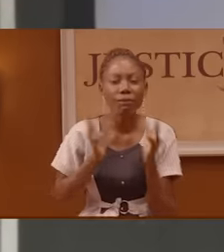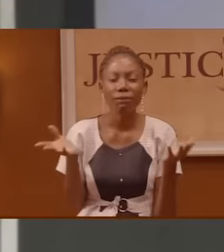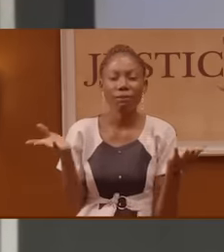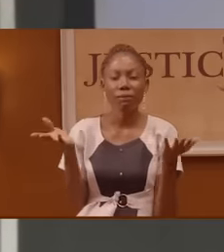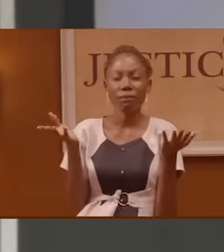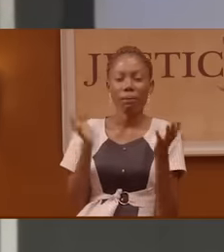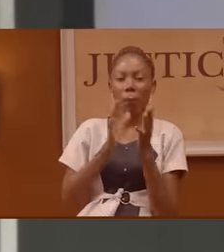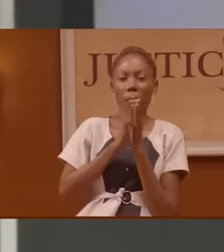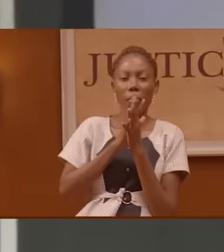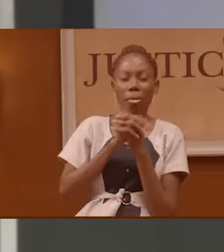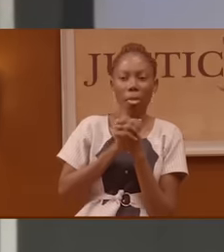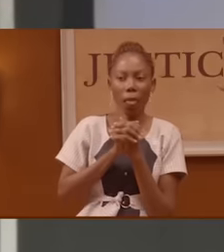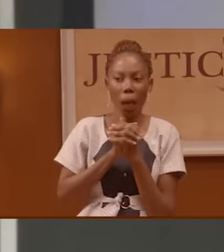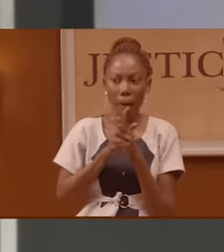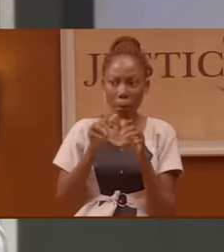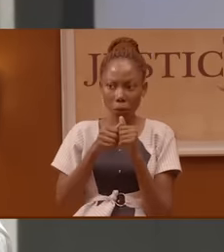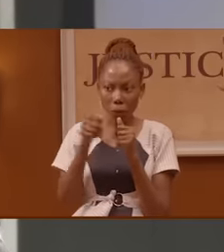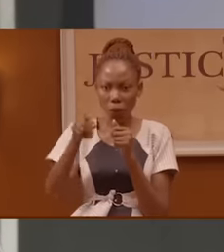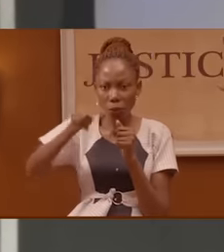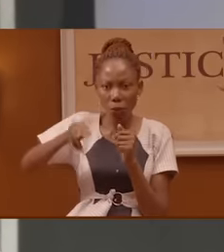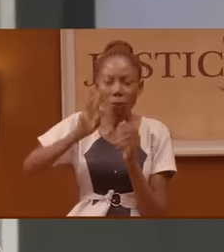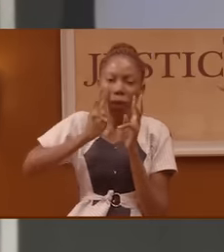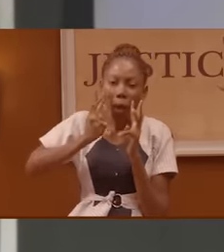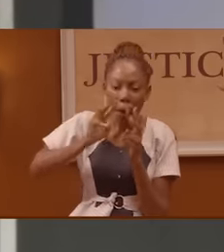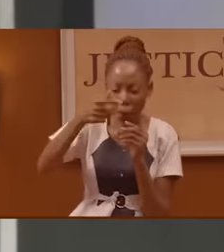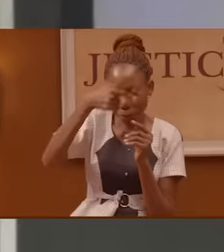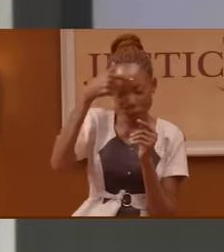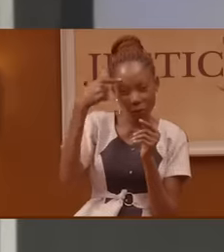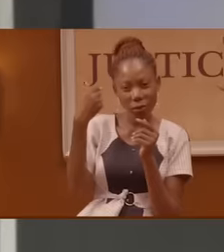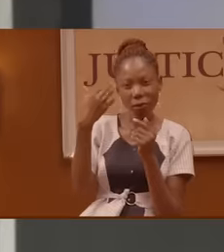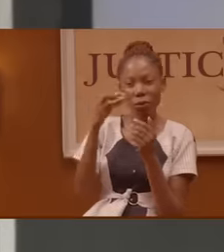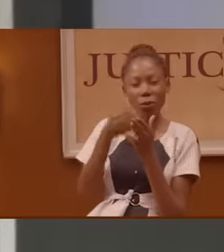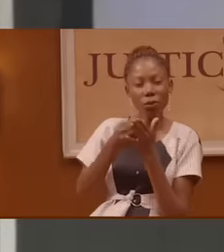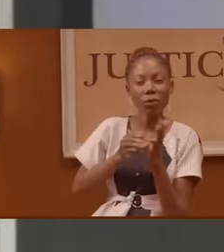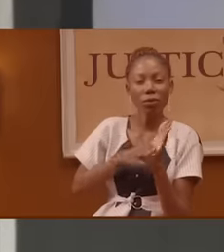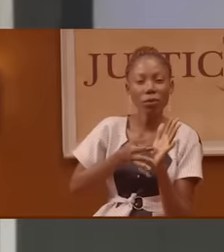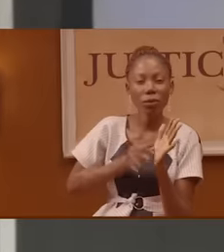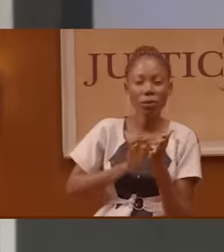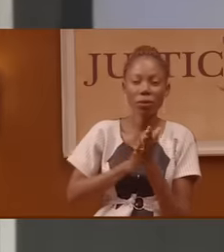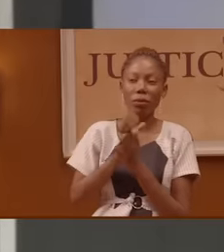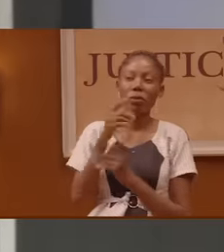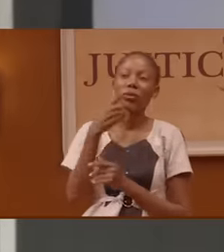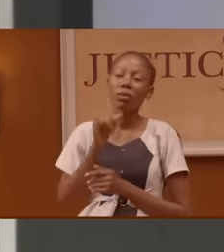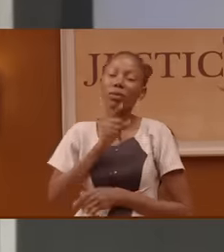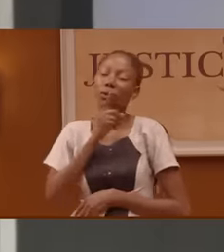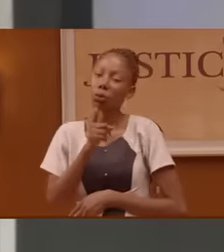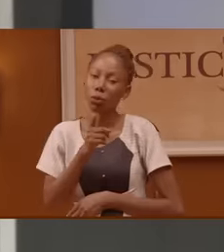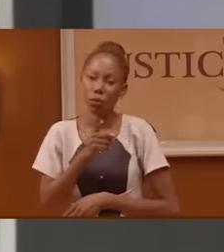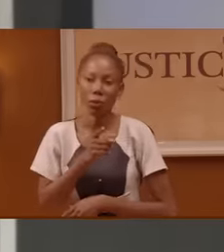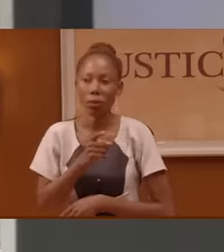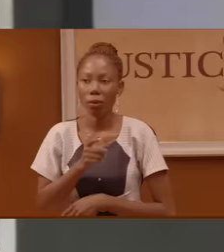need the money and you are crying for your school and all that. I said, let me tell you the